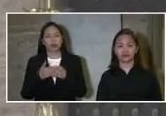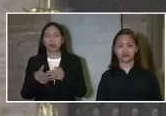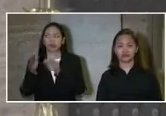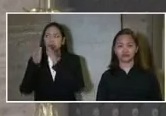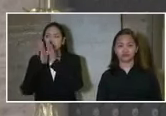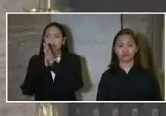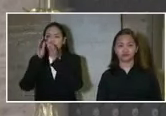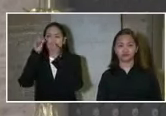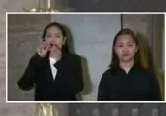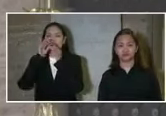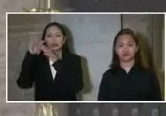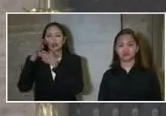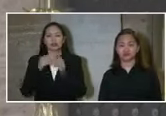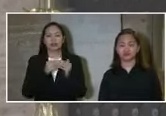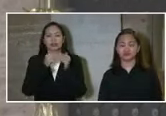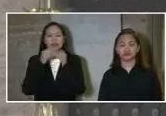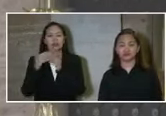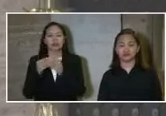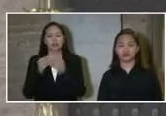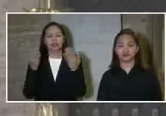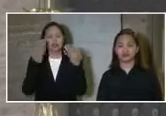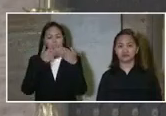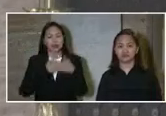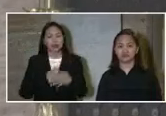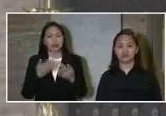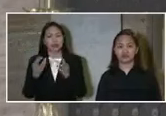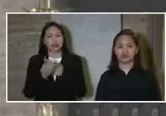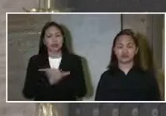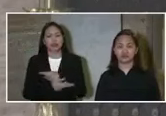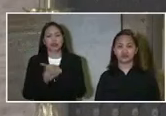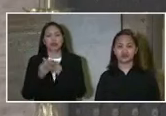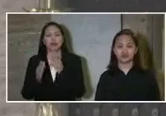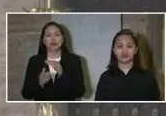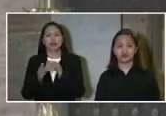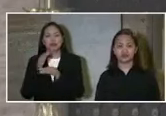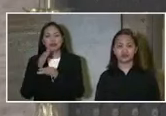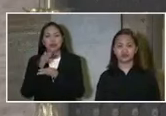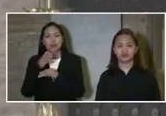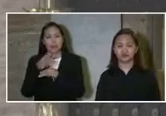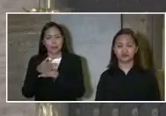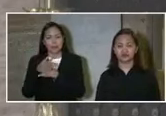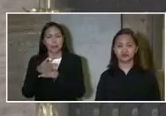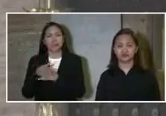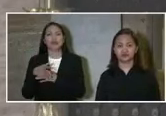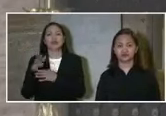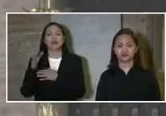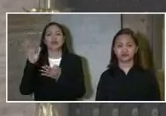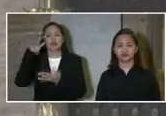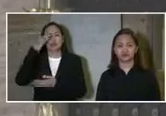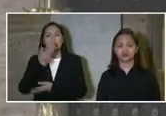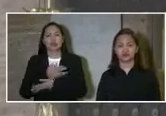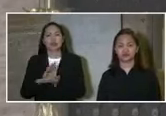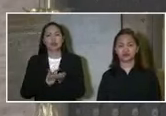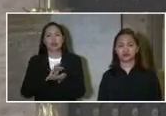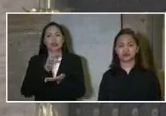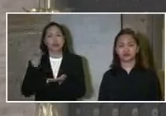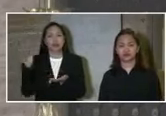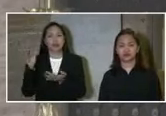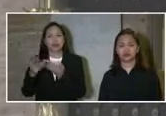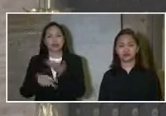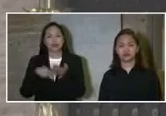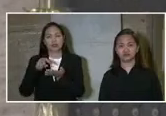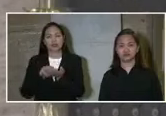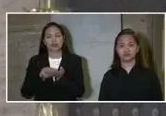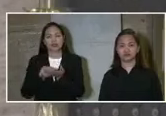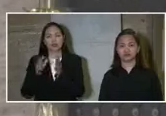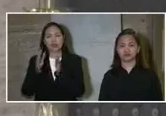the Father to lead us to the dark moments of the Passover of His Son, to the glory of His resurrection. For every intention you